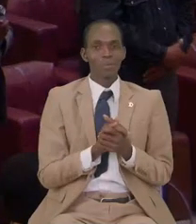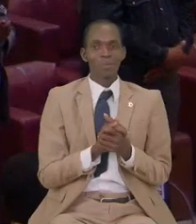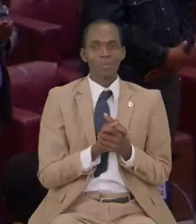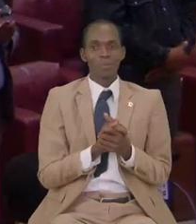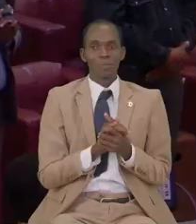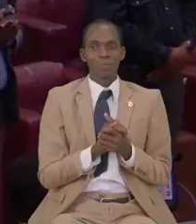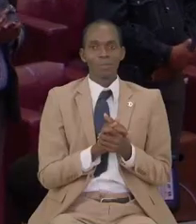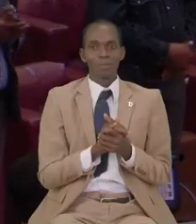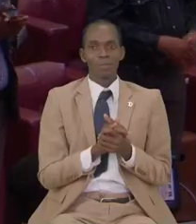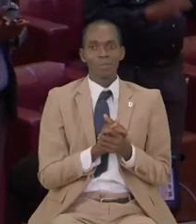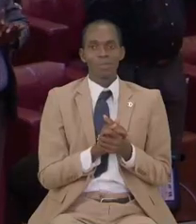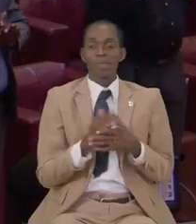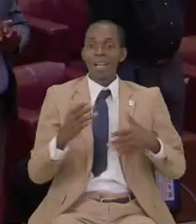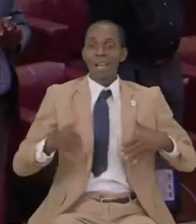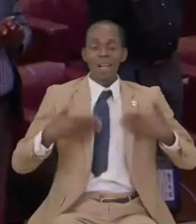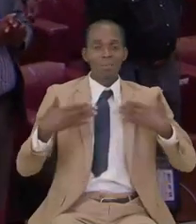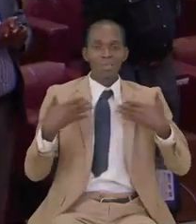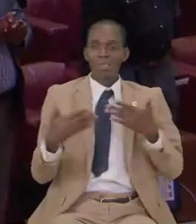That's all the Happy New Year you can give back.